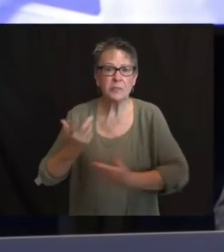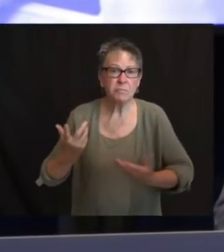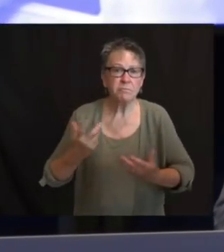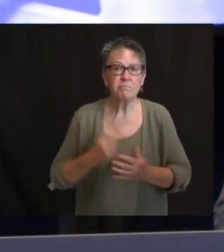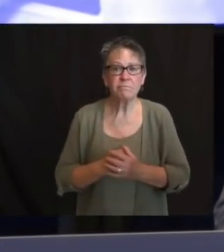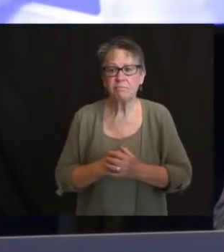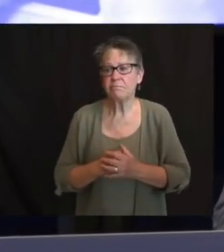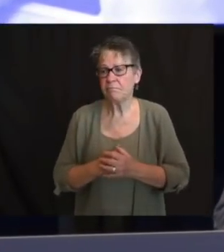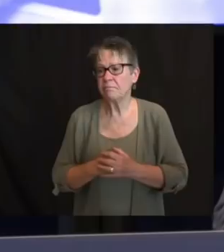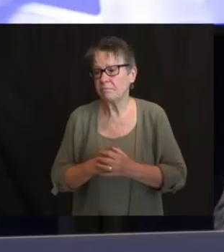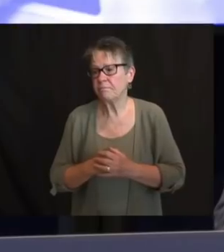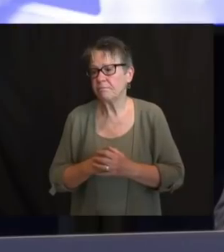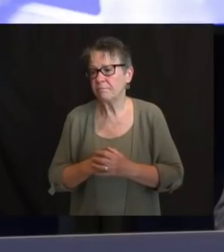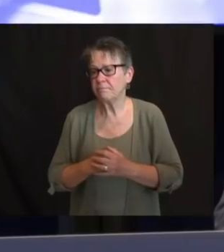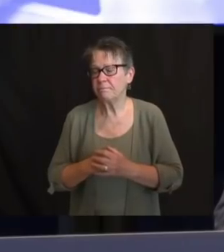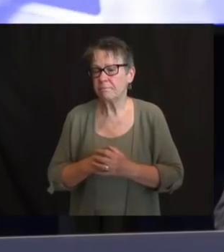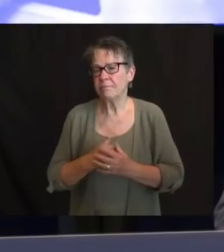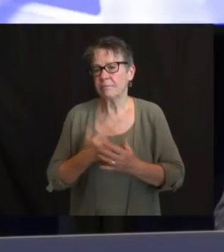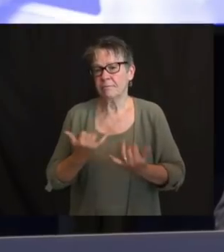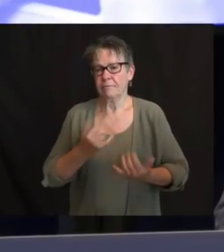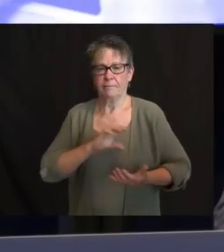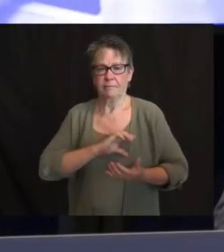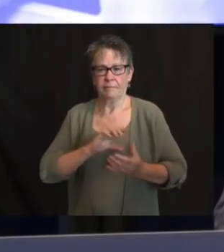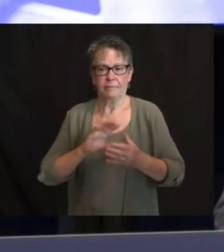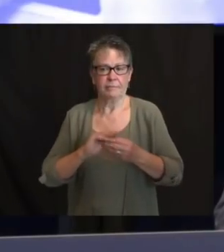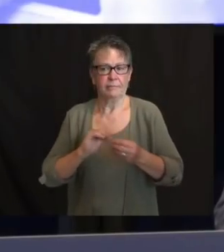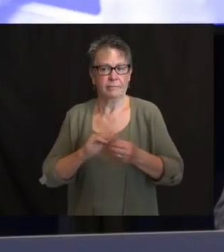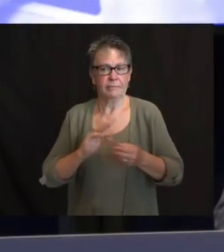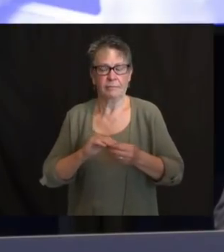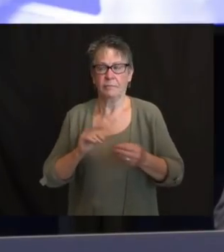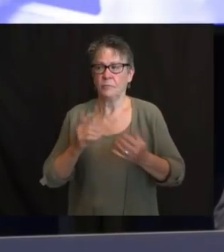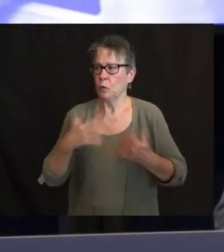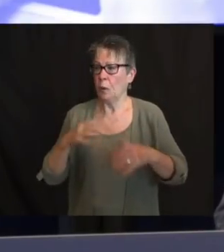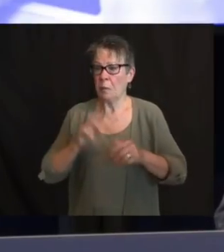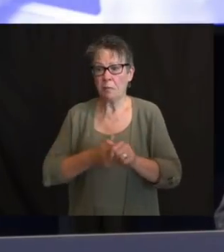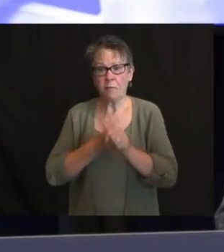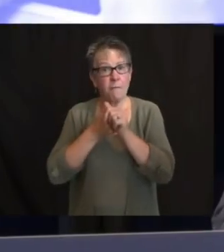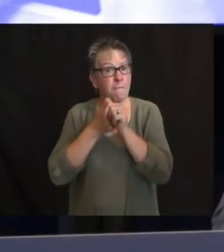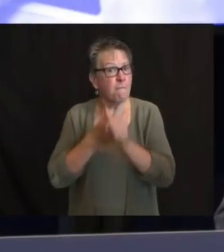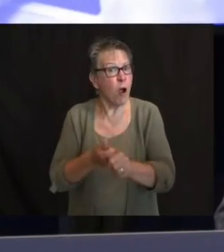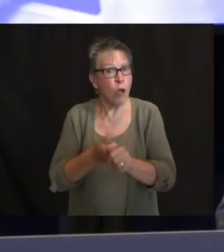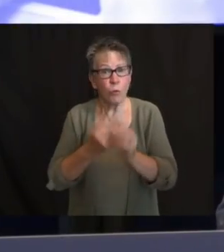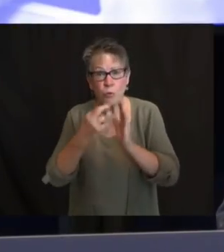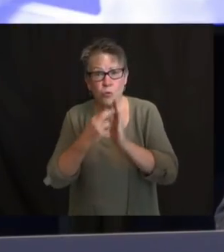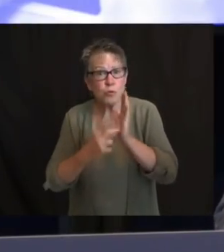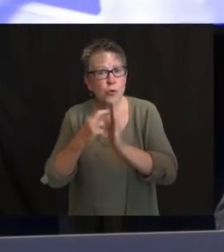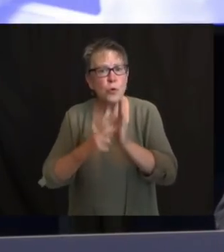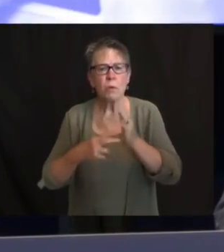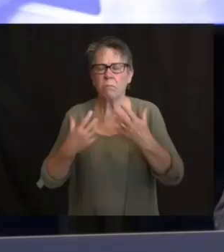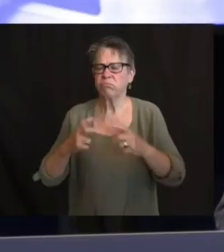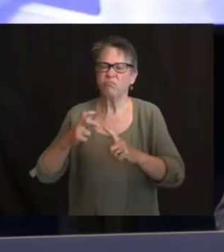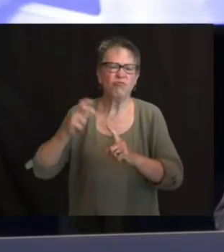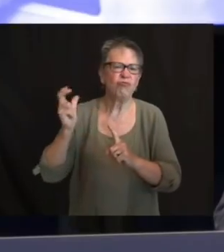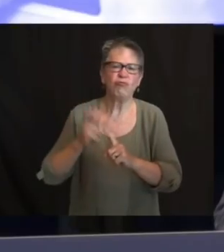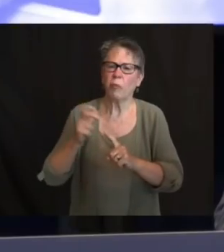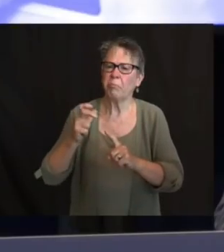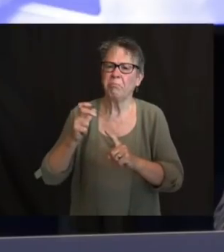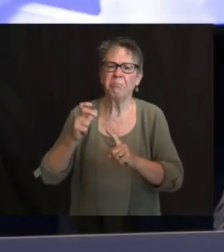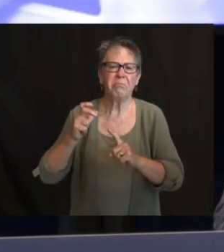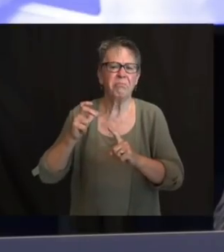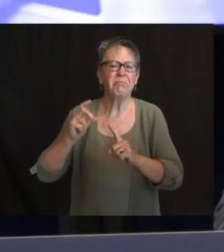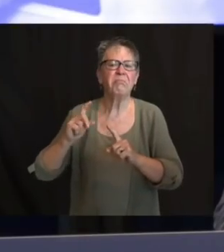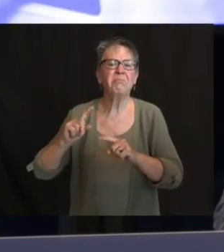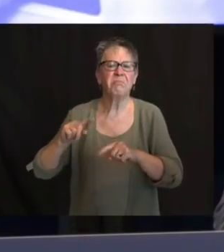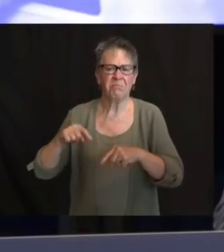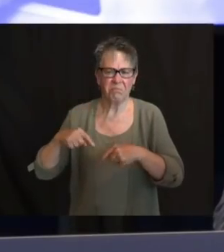extraordinary. To the governor's point with regard to since May 31st, which is only 11 days, we've had more